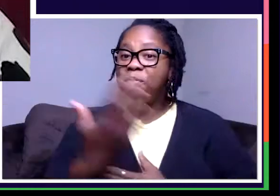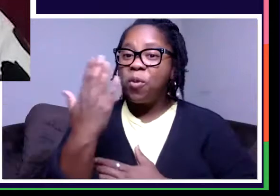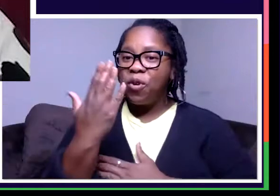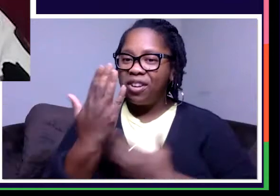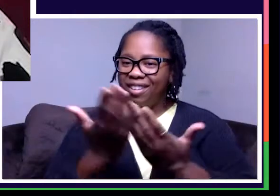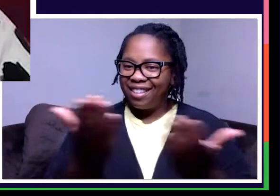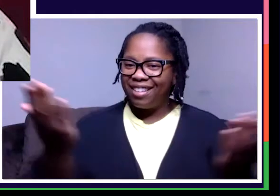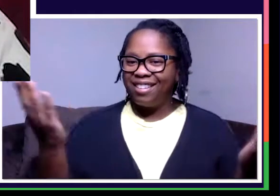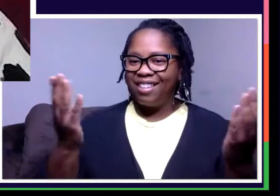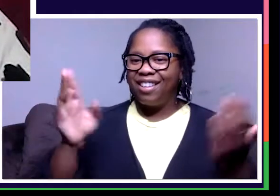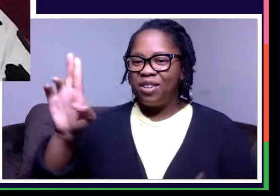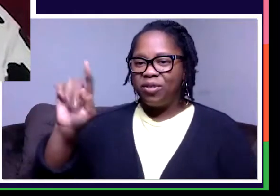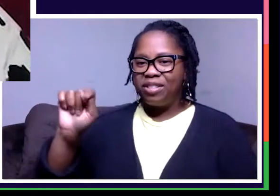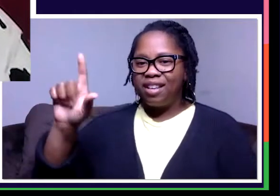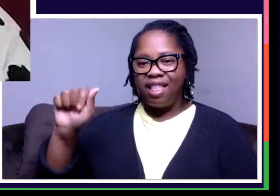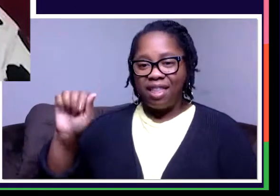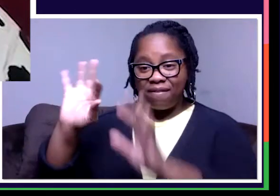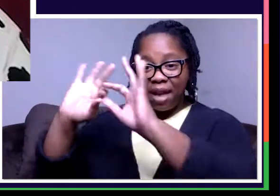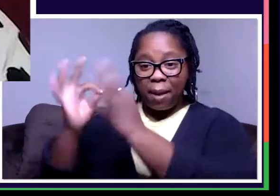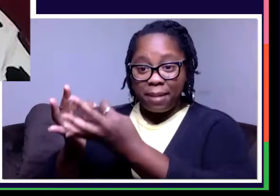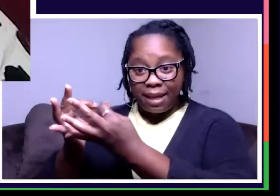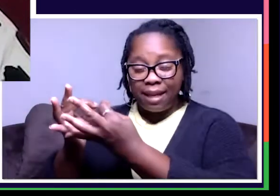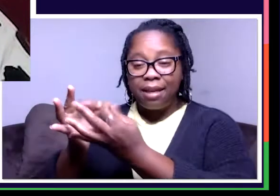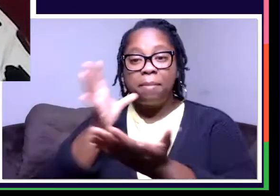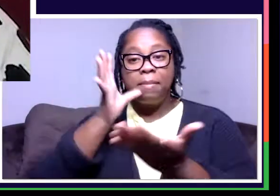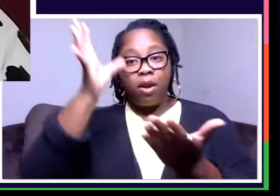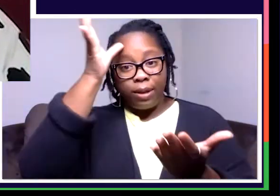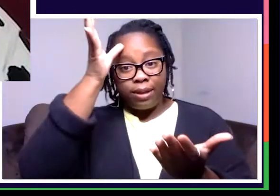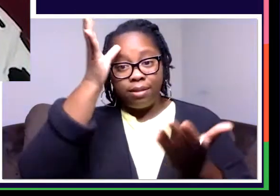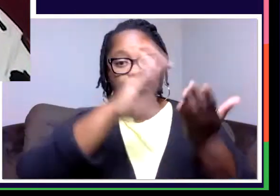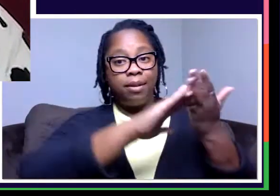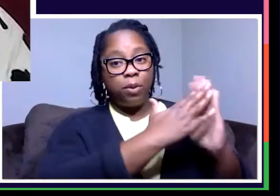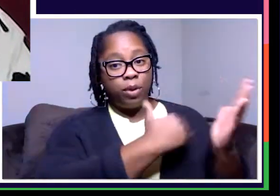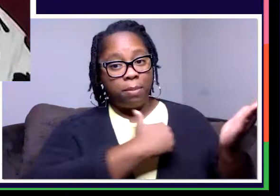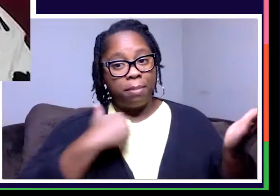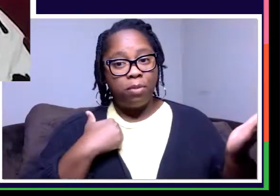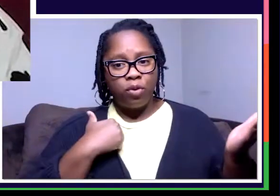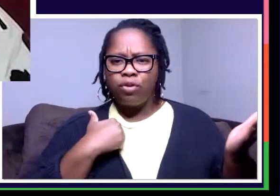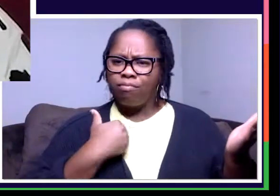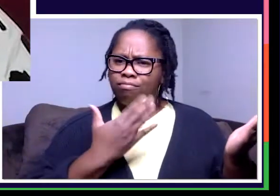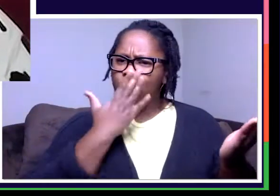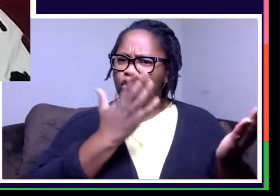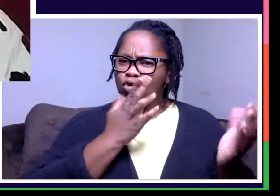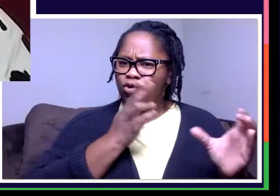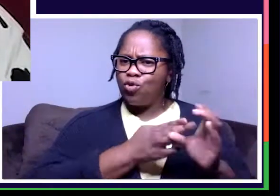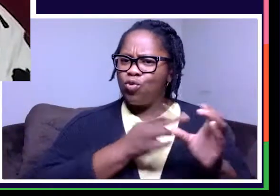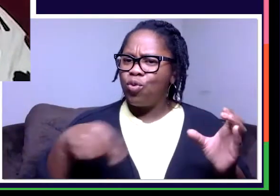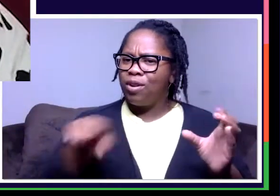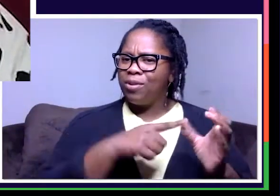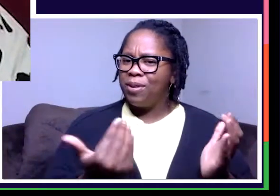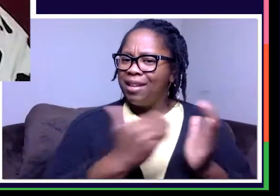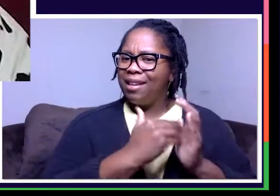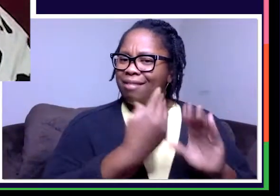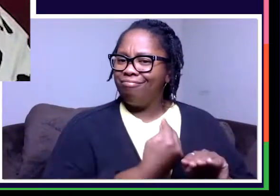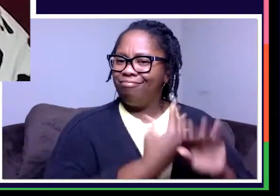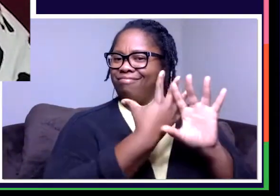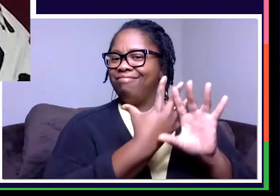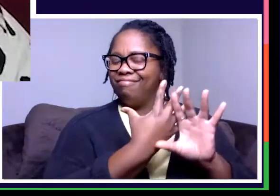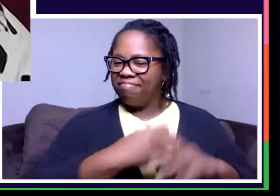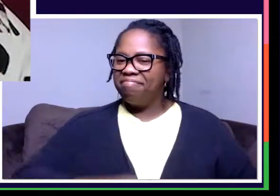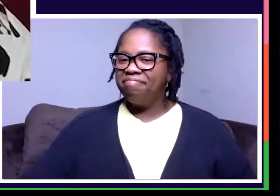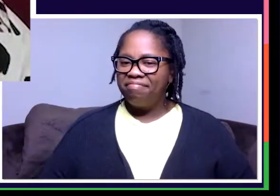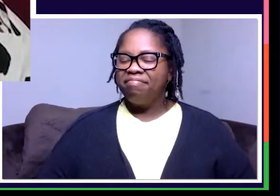Good morning, everyone. Good morning, UTLA family, parents, and community members. It's good to be with